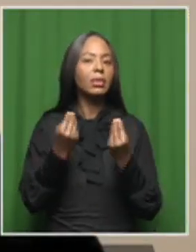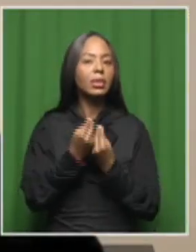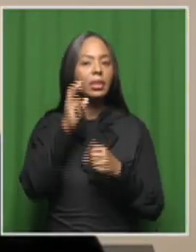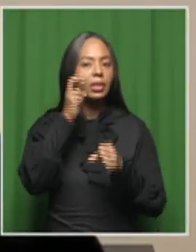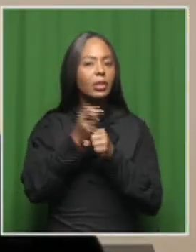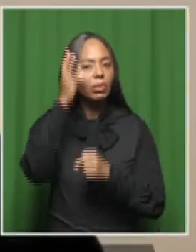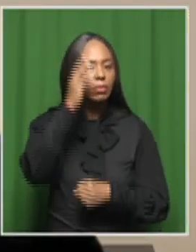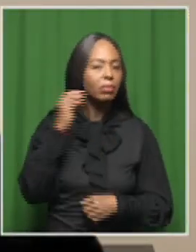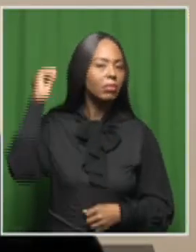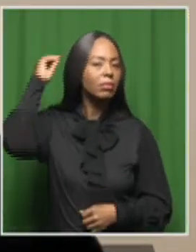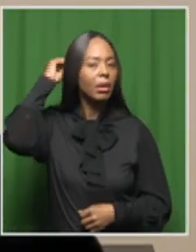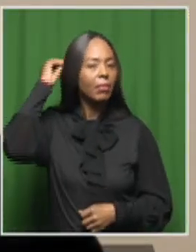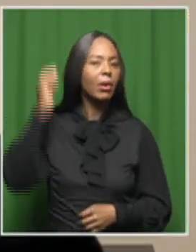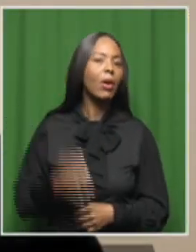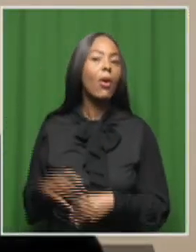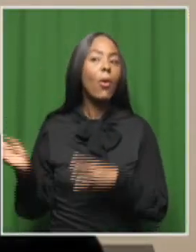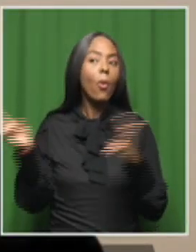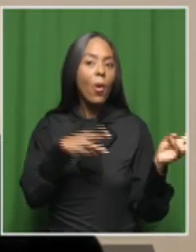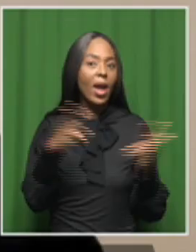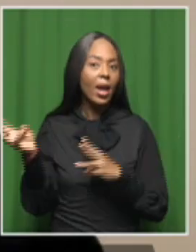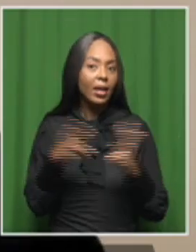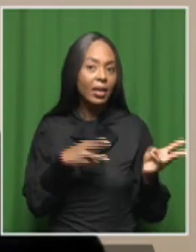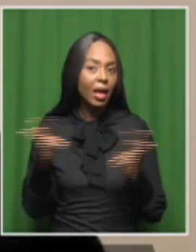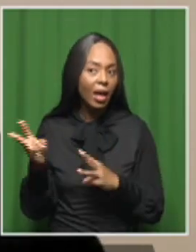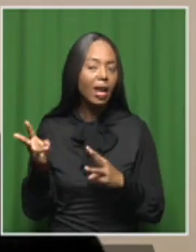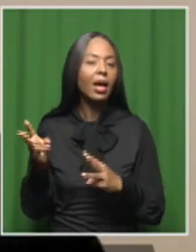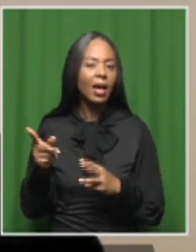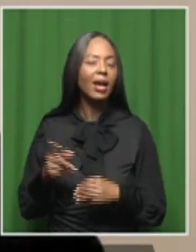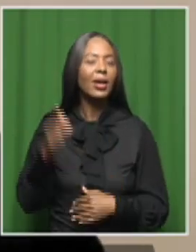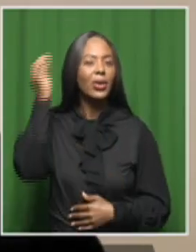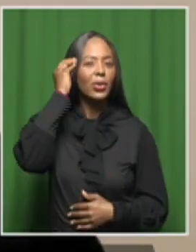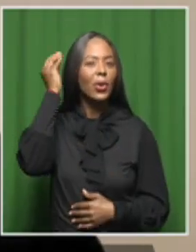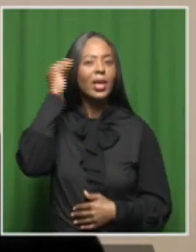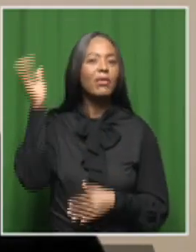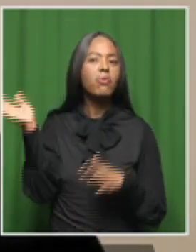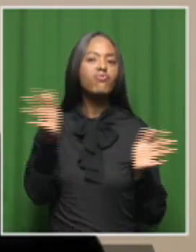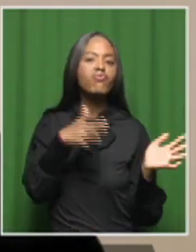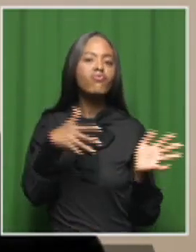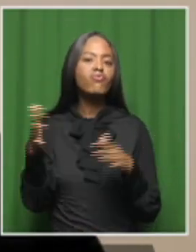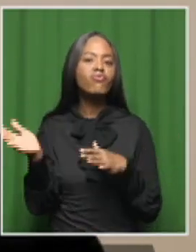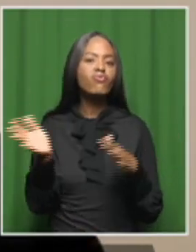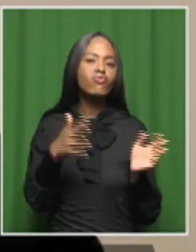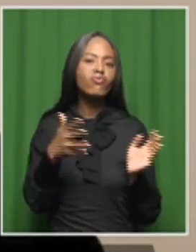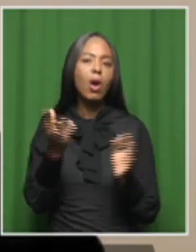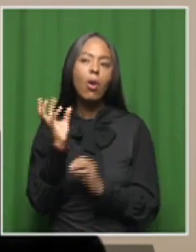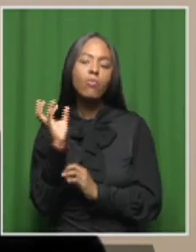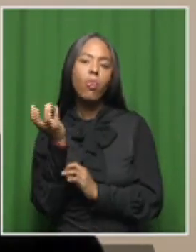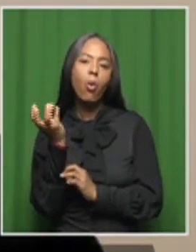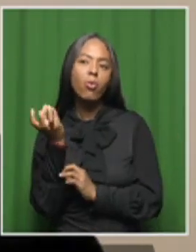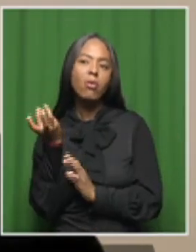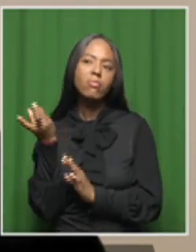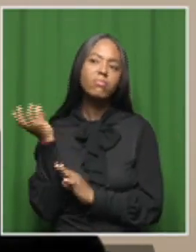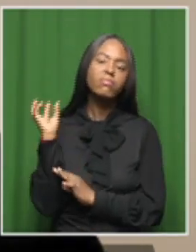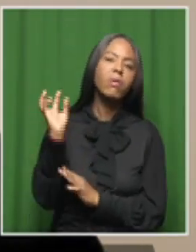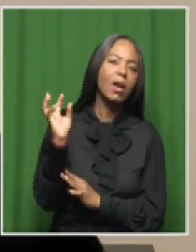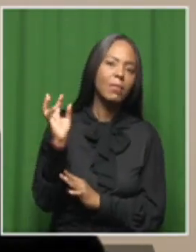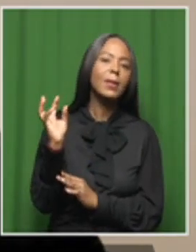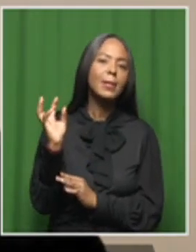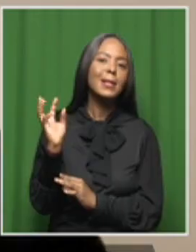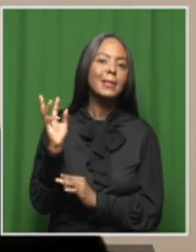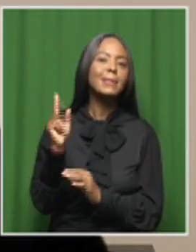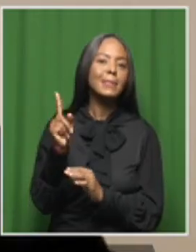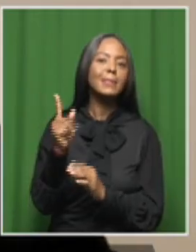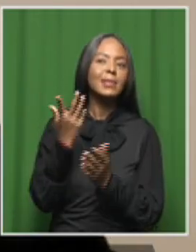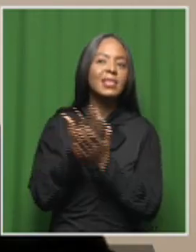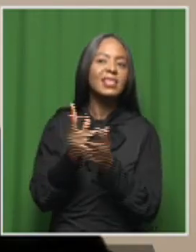One being the element of the weather. I think when there is a bit of cloud, about the Duke ball do react a lot different to when the sun is out. So I'm hoping